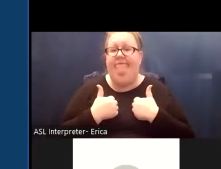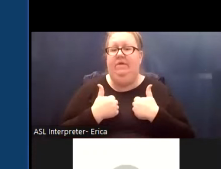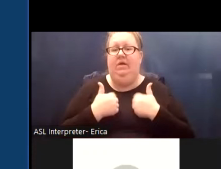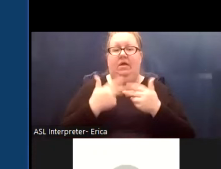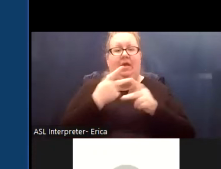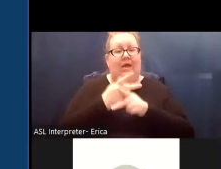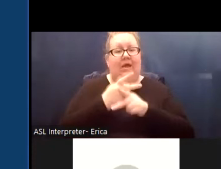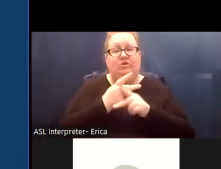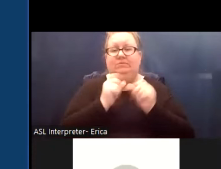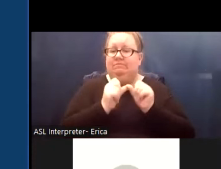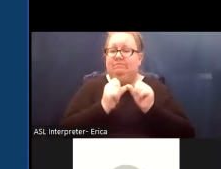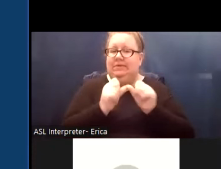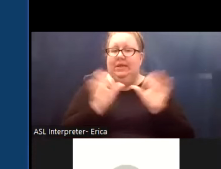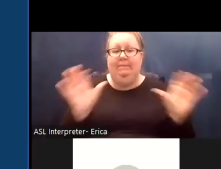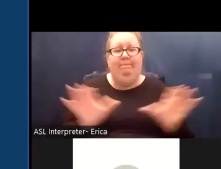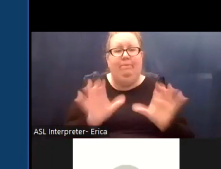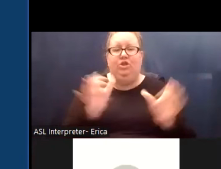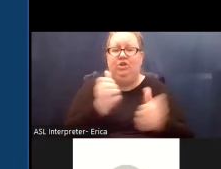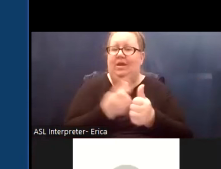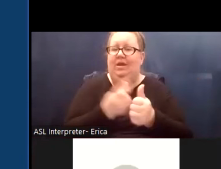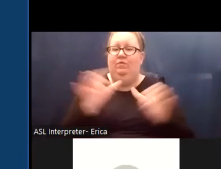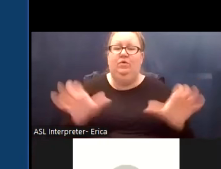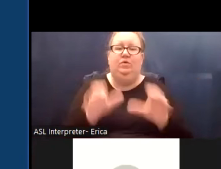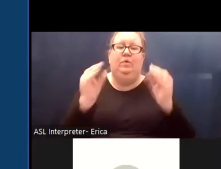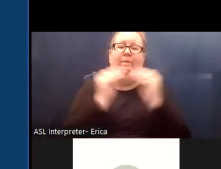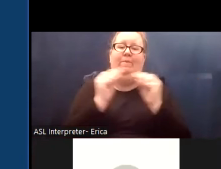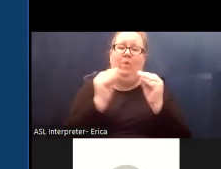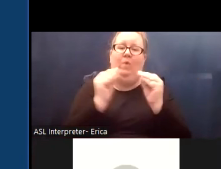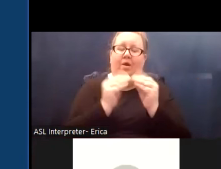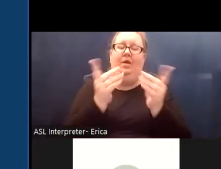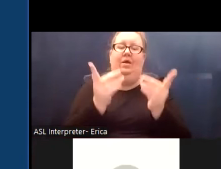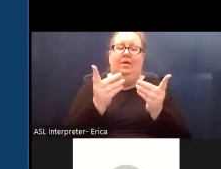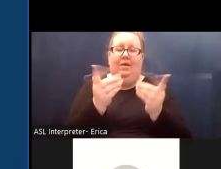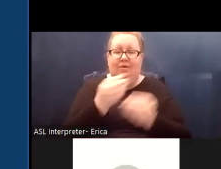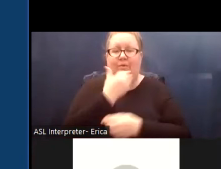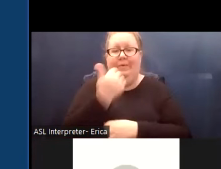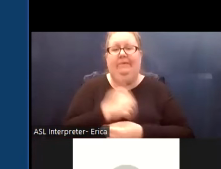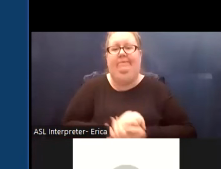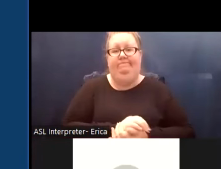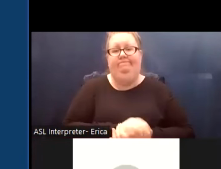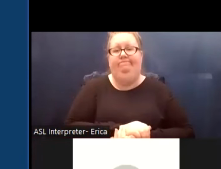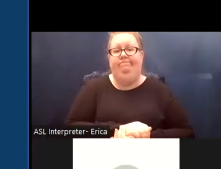pushing everyone to do more and to do better.